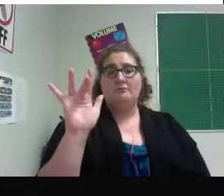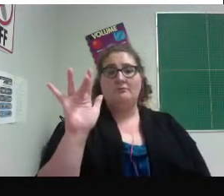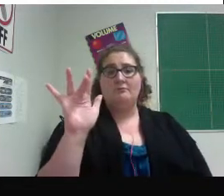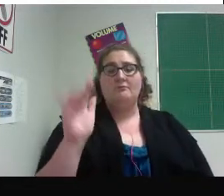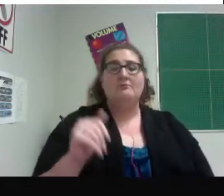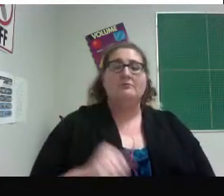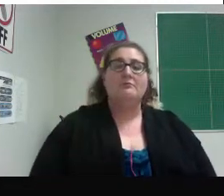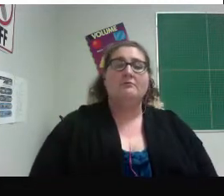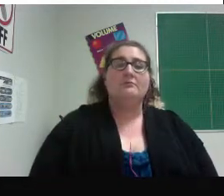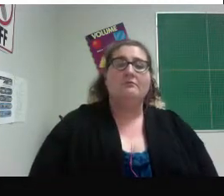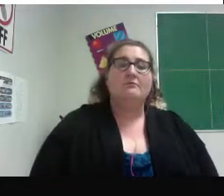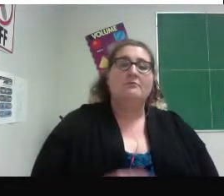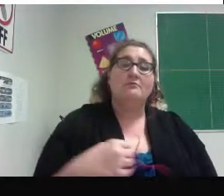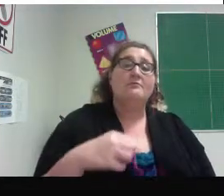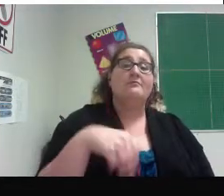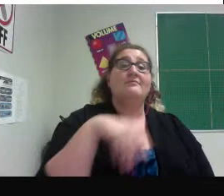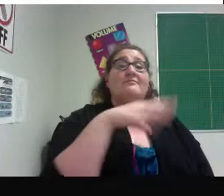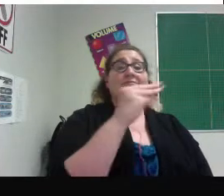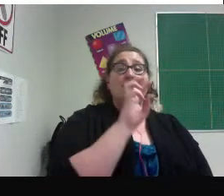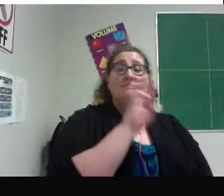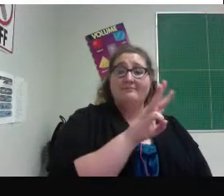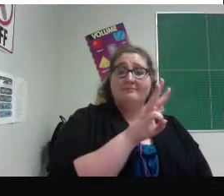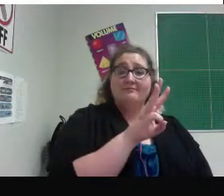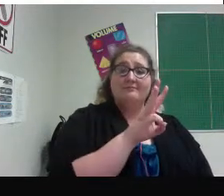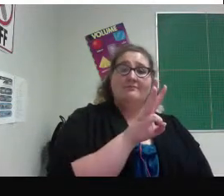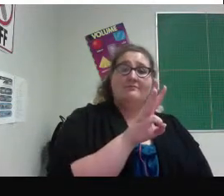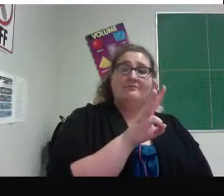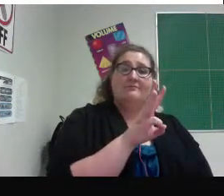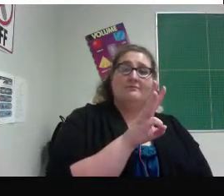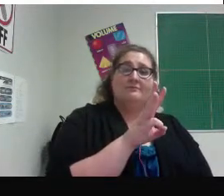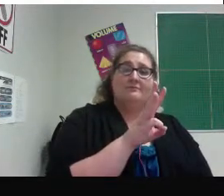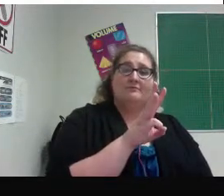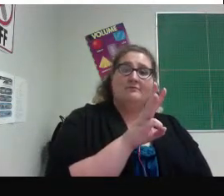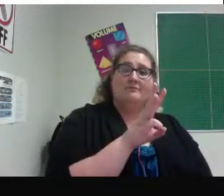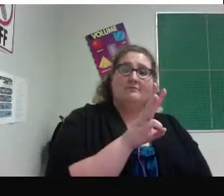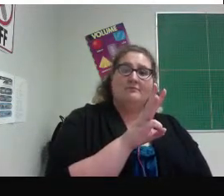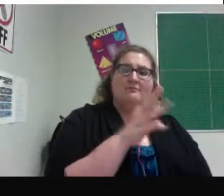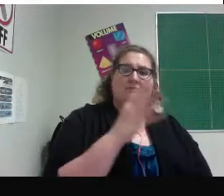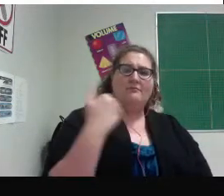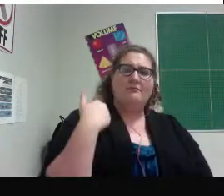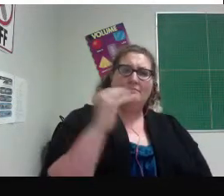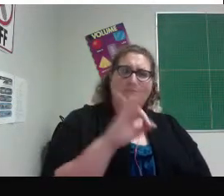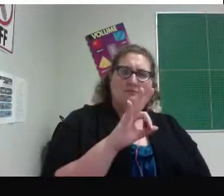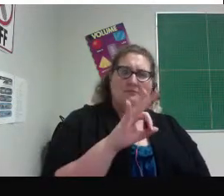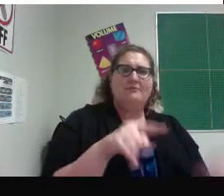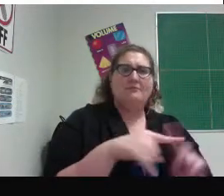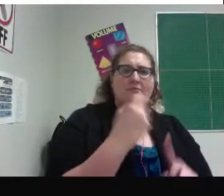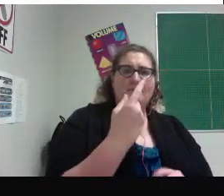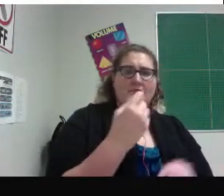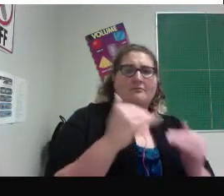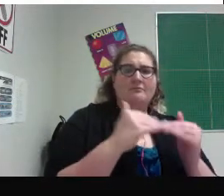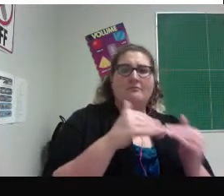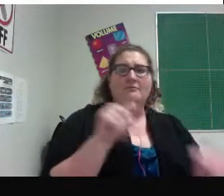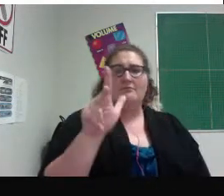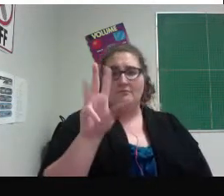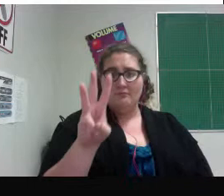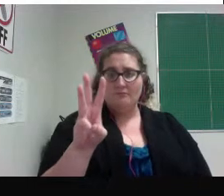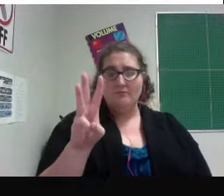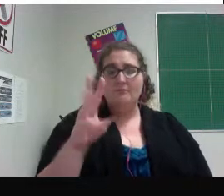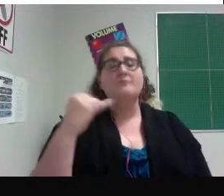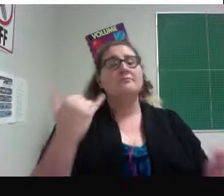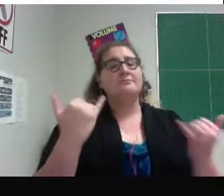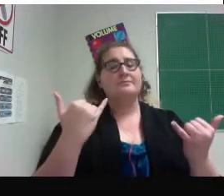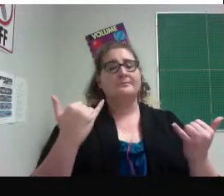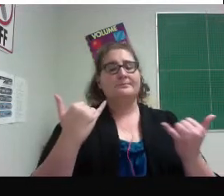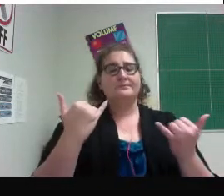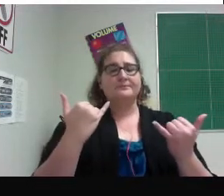is 25. And the first 6 odd numbers, let's see, I was already to 9, so I'm going to add 11, I end up with